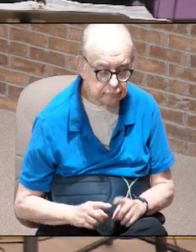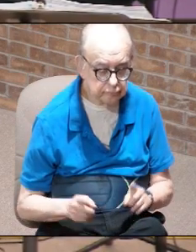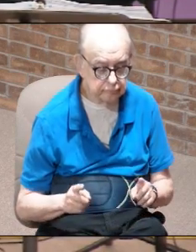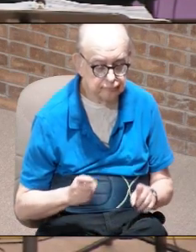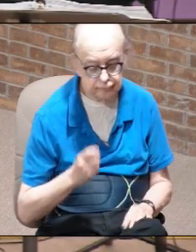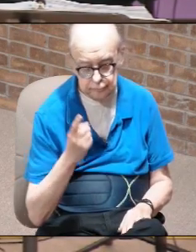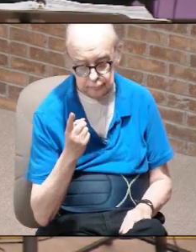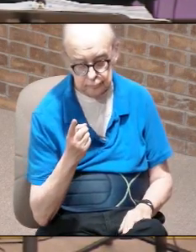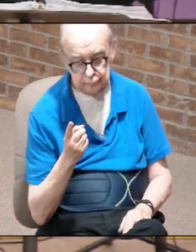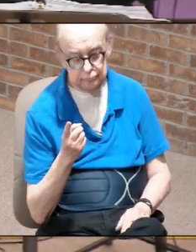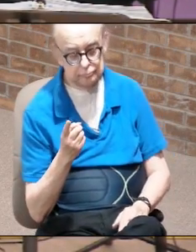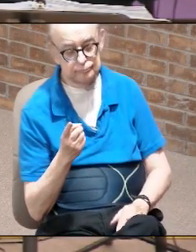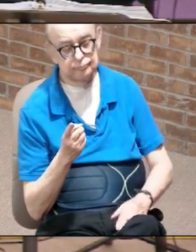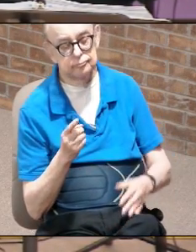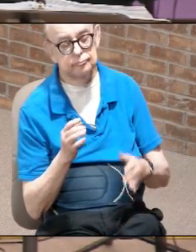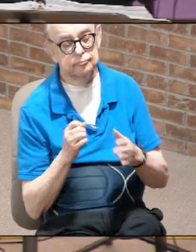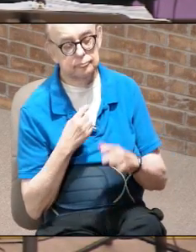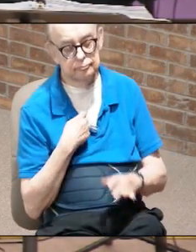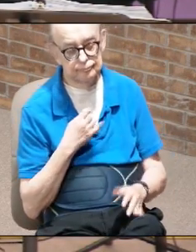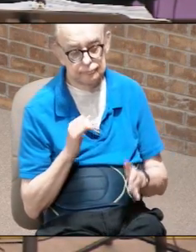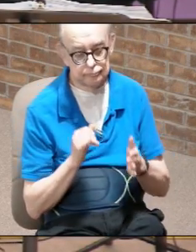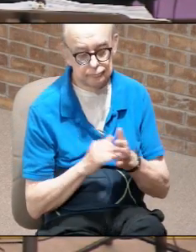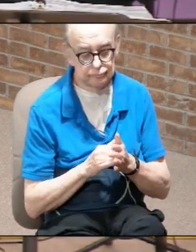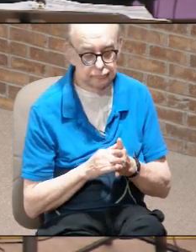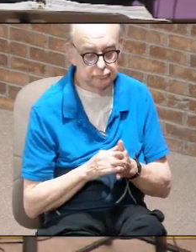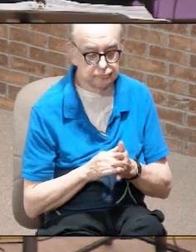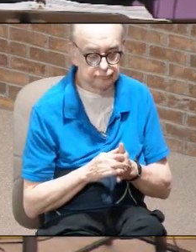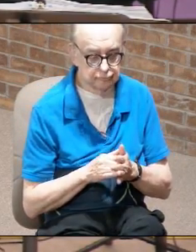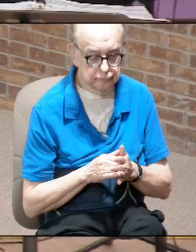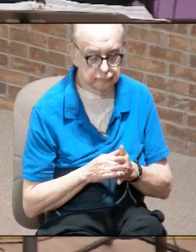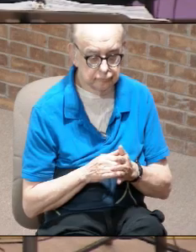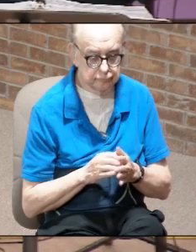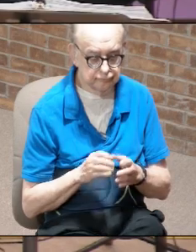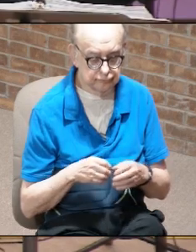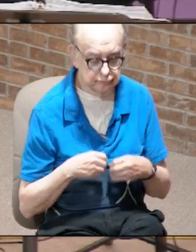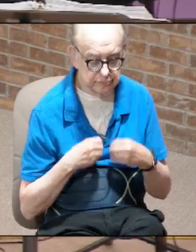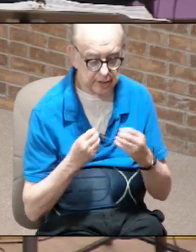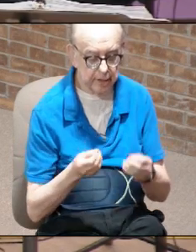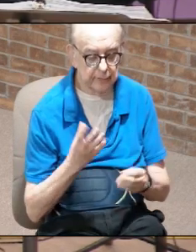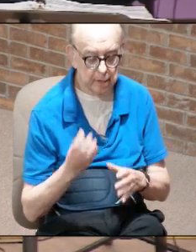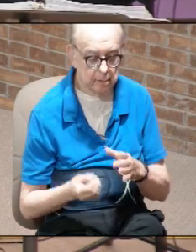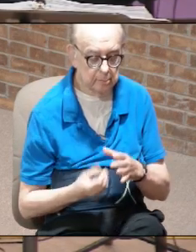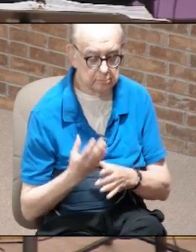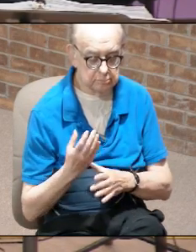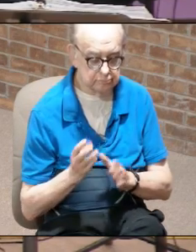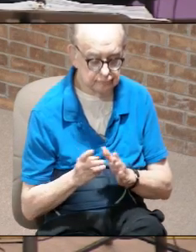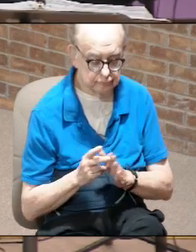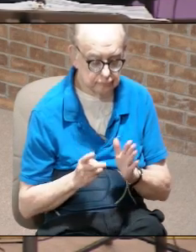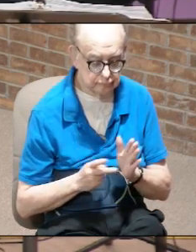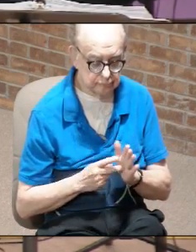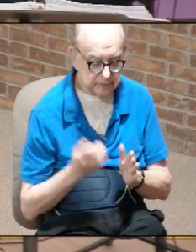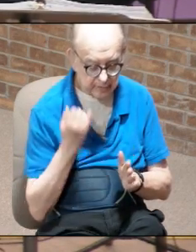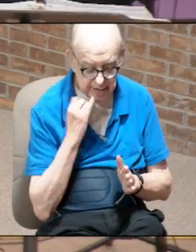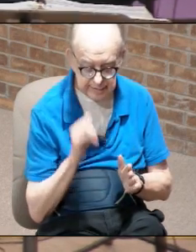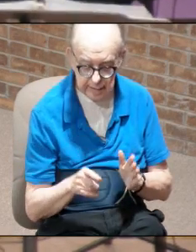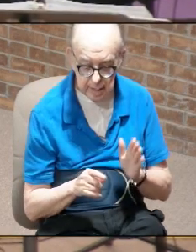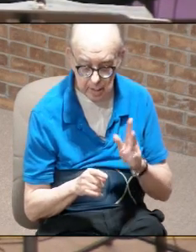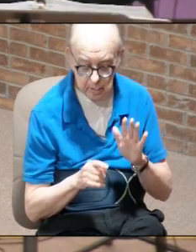But understanding that the give and grow principle, if I can stay